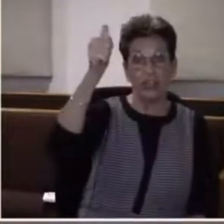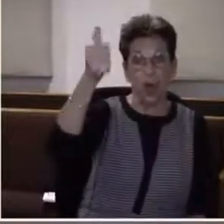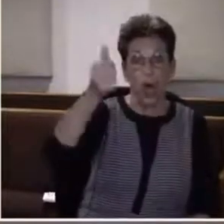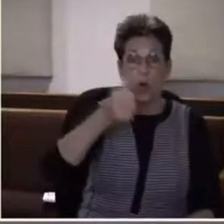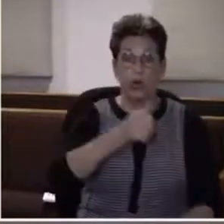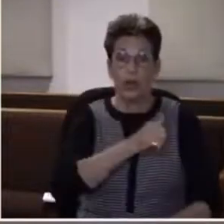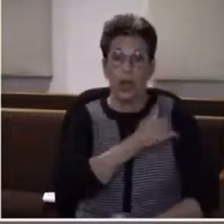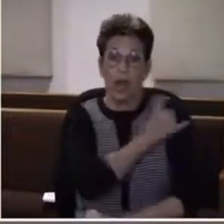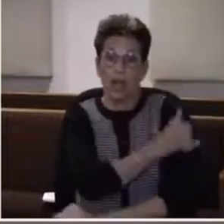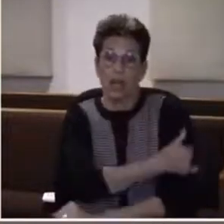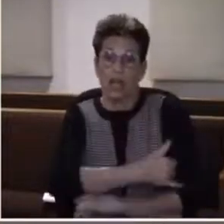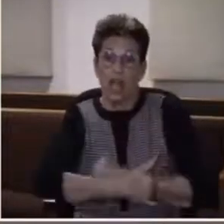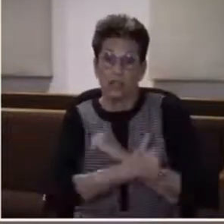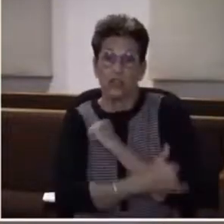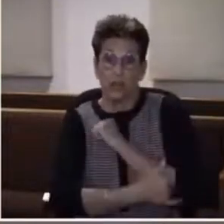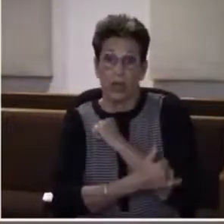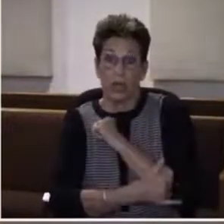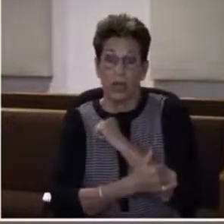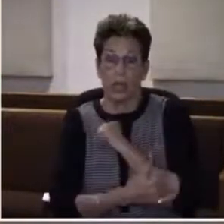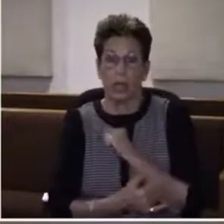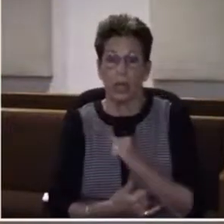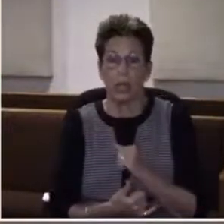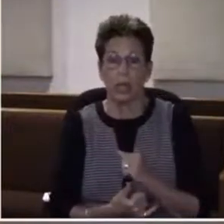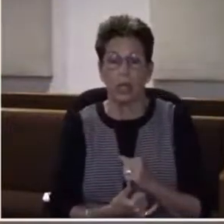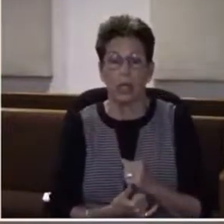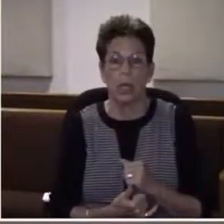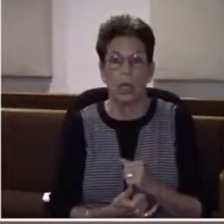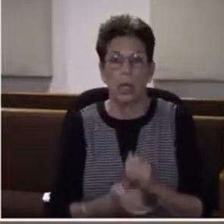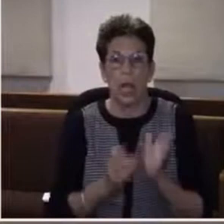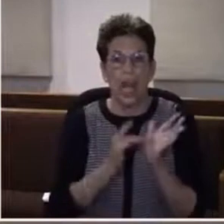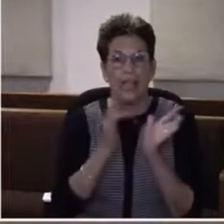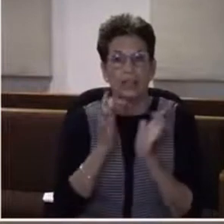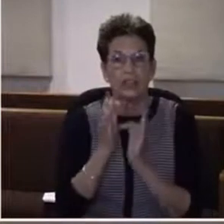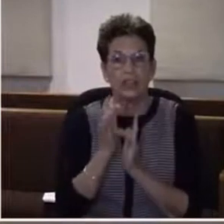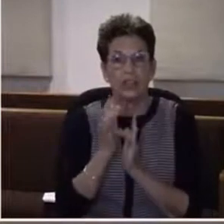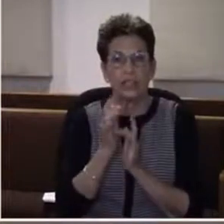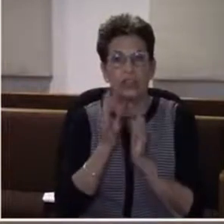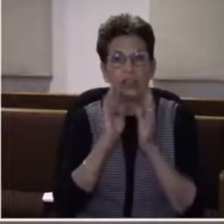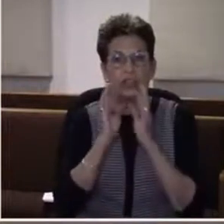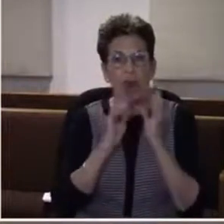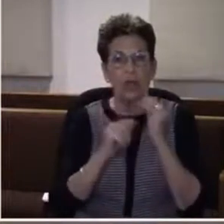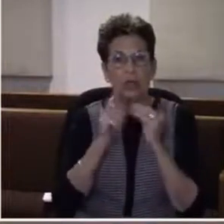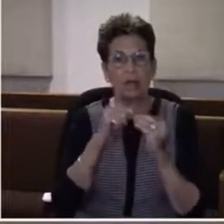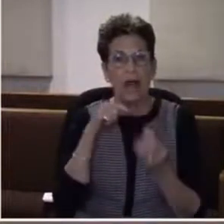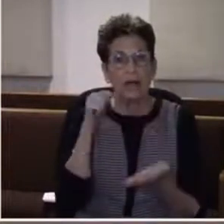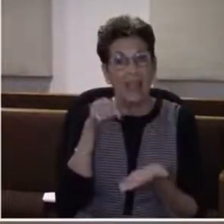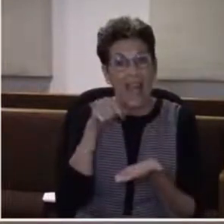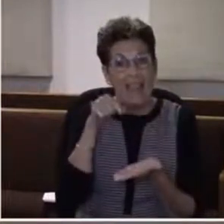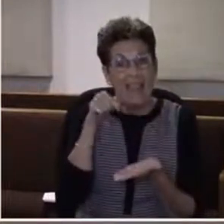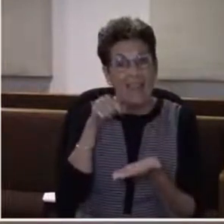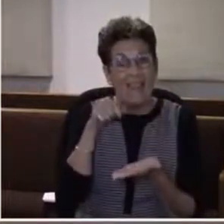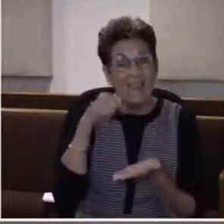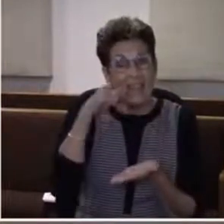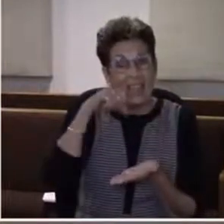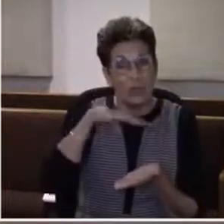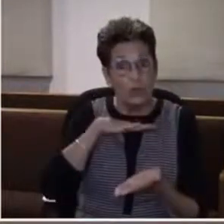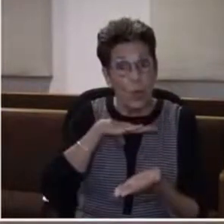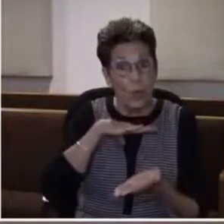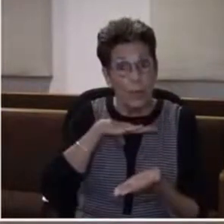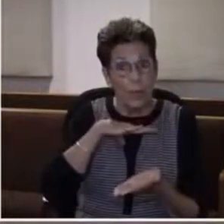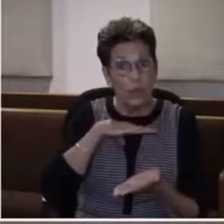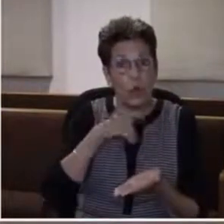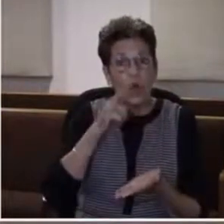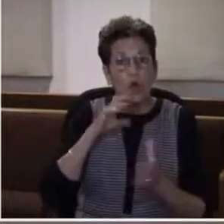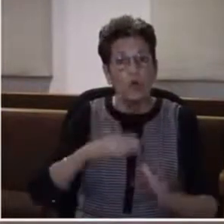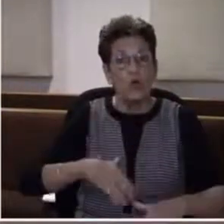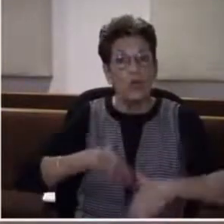look at verse number 25, he references the widow of Zarephath and when she cared for Elijah. But I